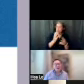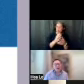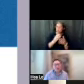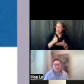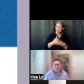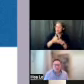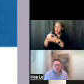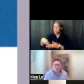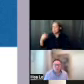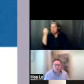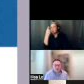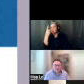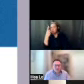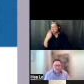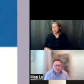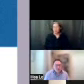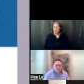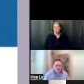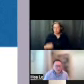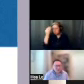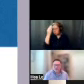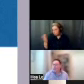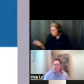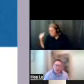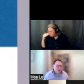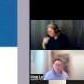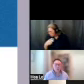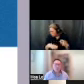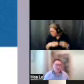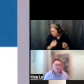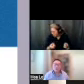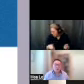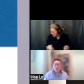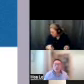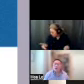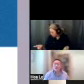saying, hey, did you know this is an issue and this exists? And no one,